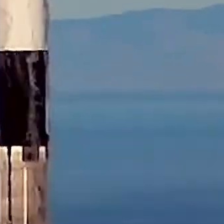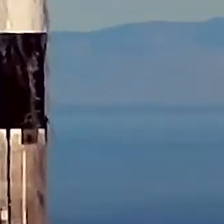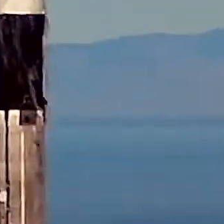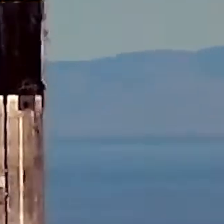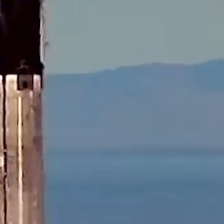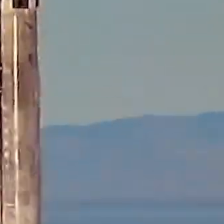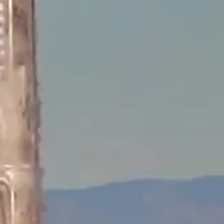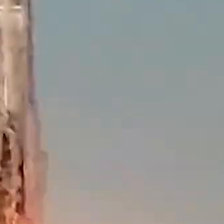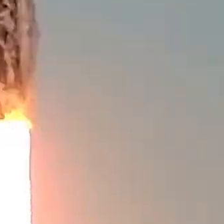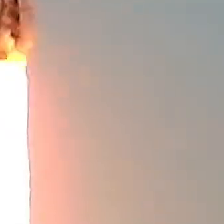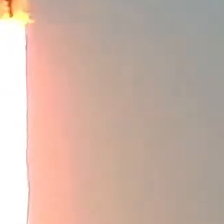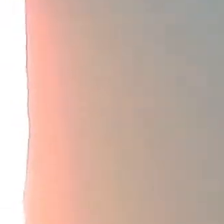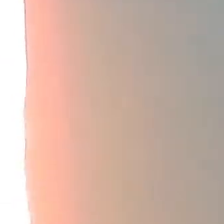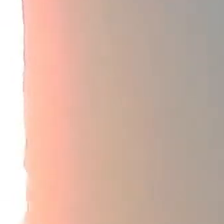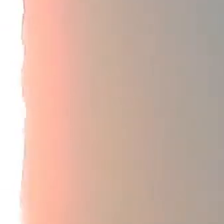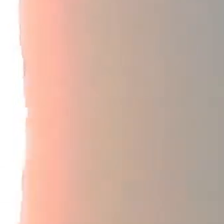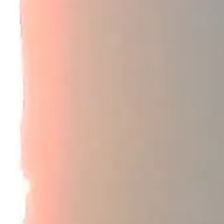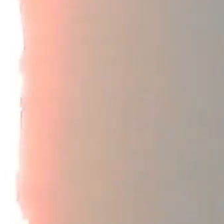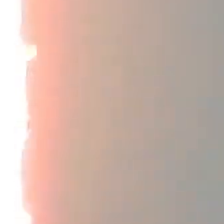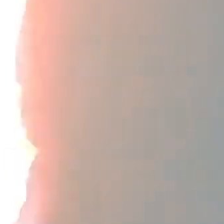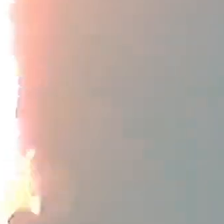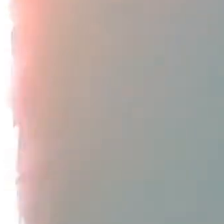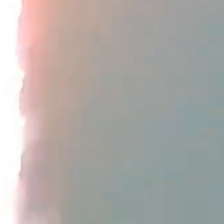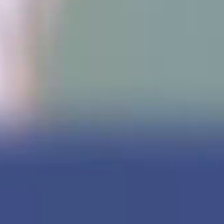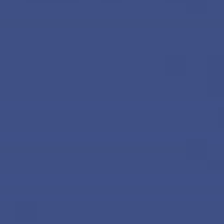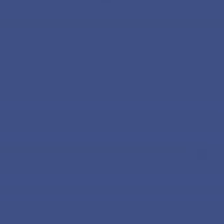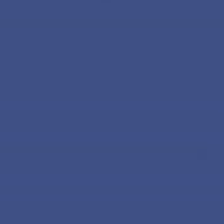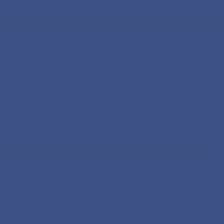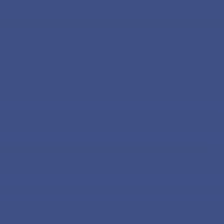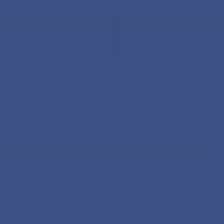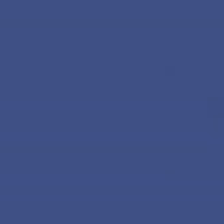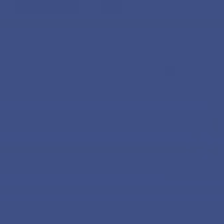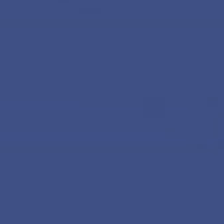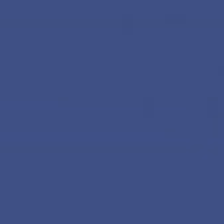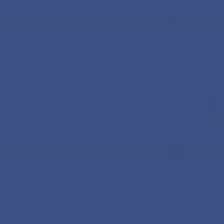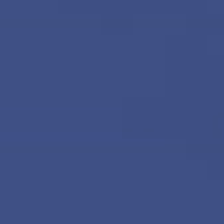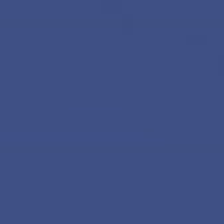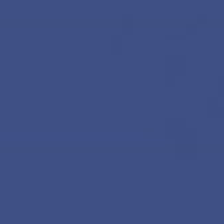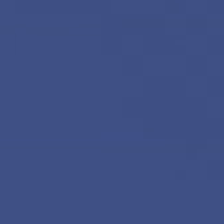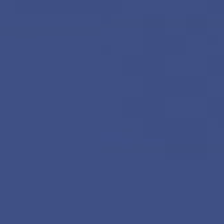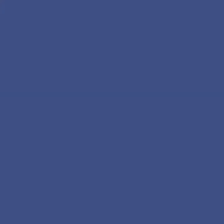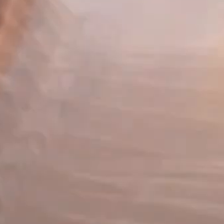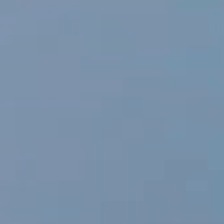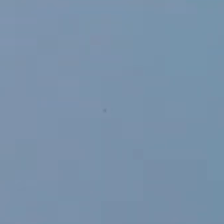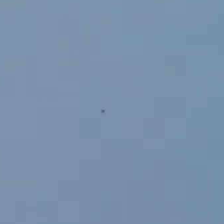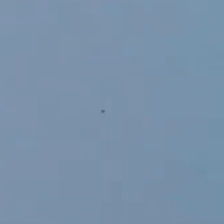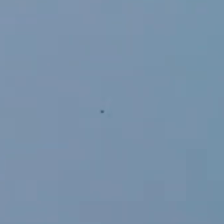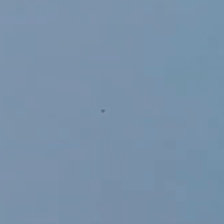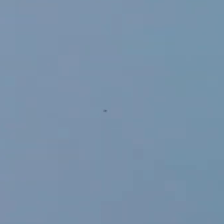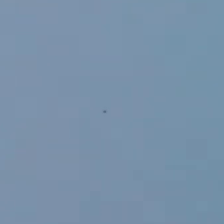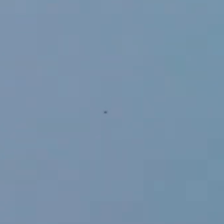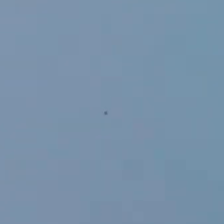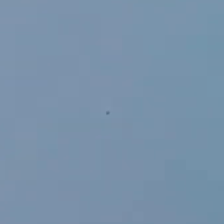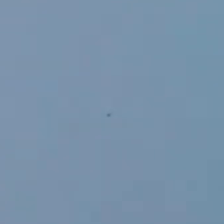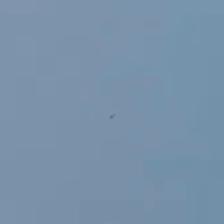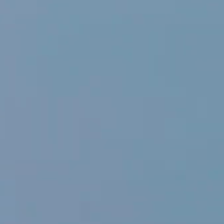normal. EPA chamber pressure looks good. Doubling up. Roger roll,